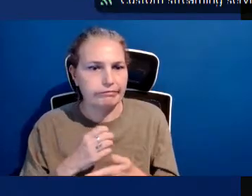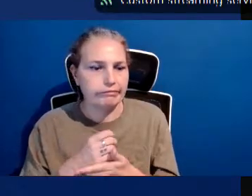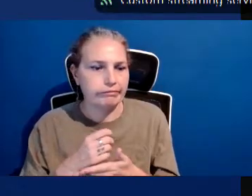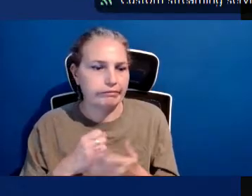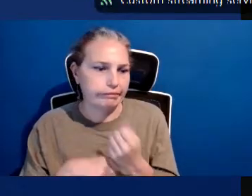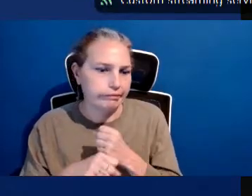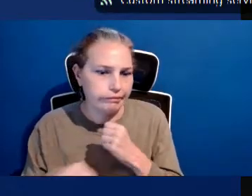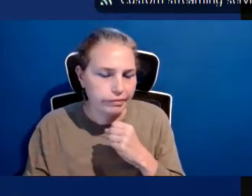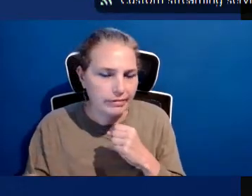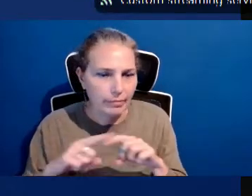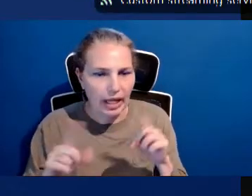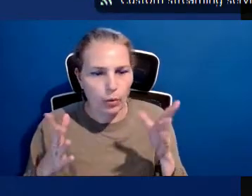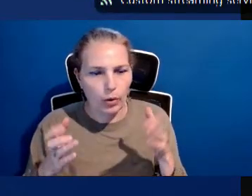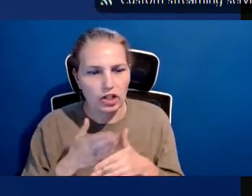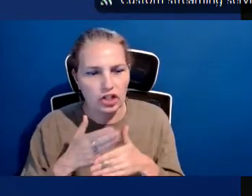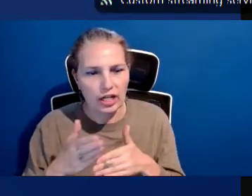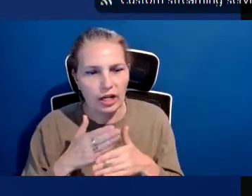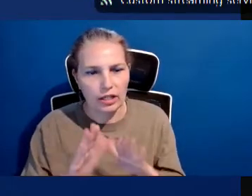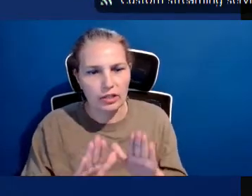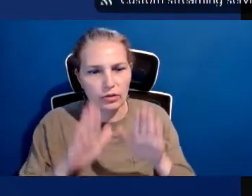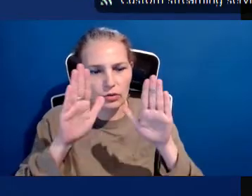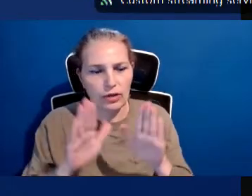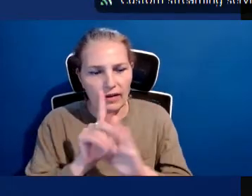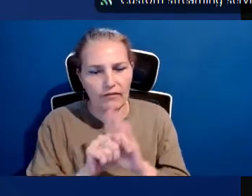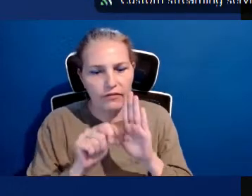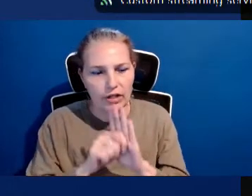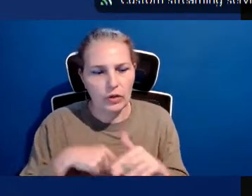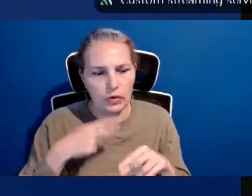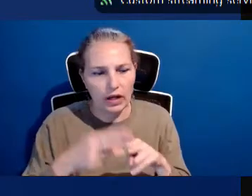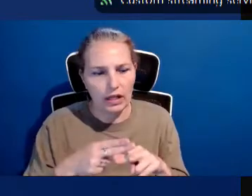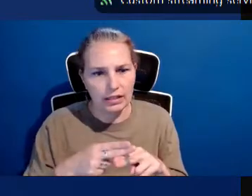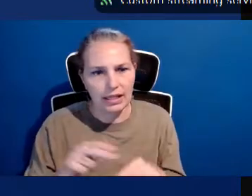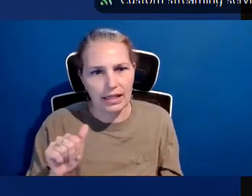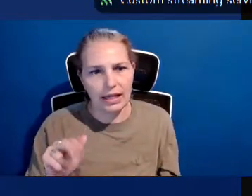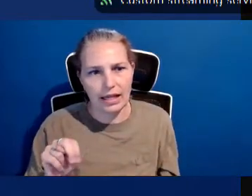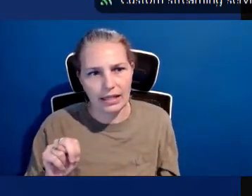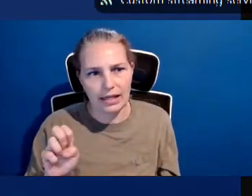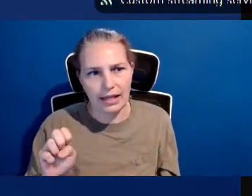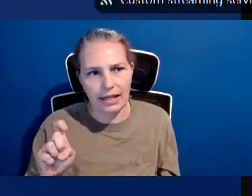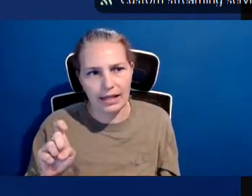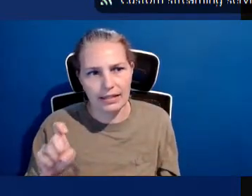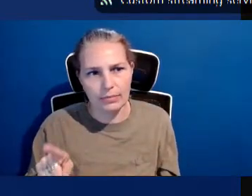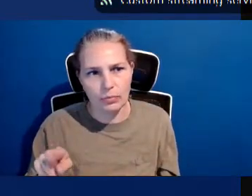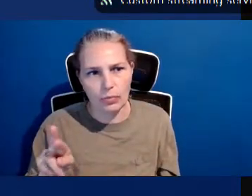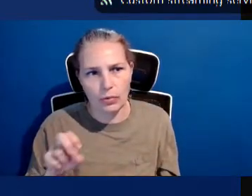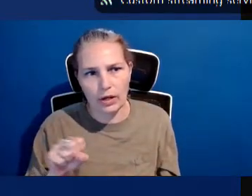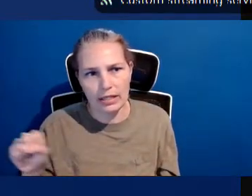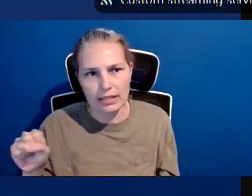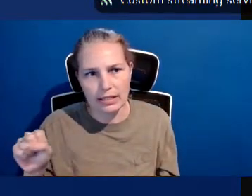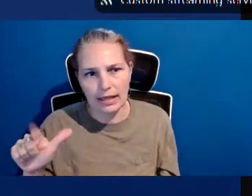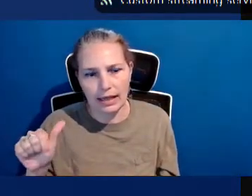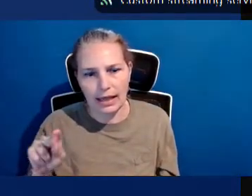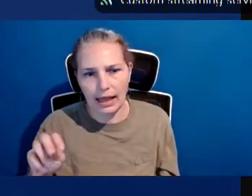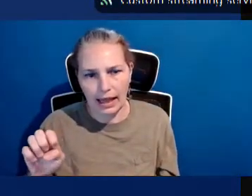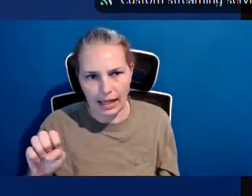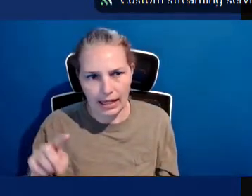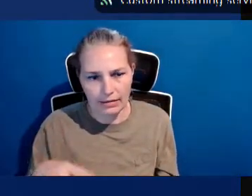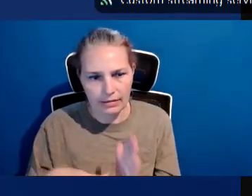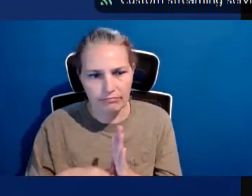another great video called An Express Lane to Rebuilding. And so you can check out that video